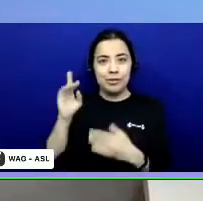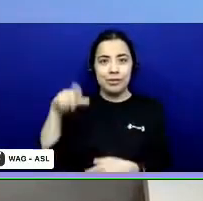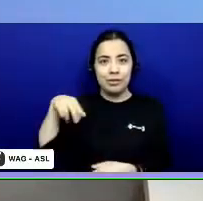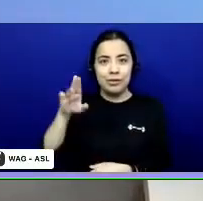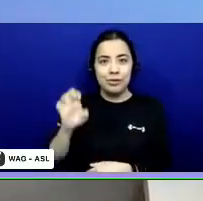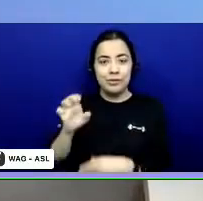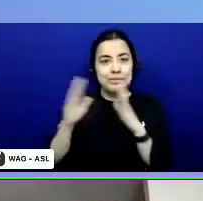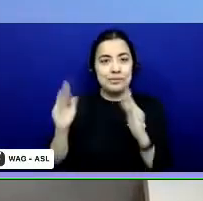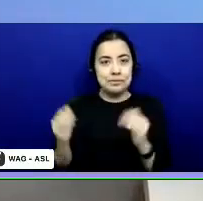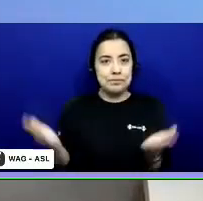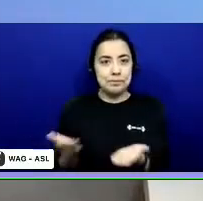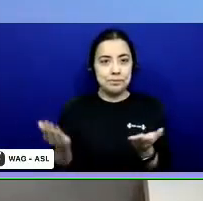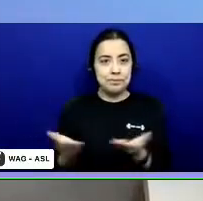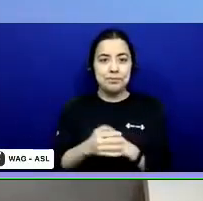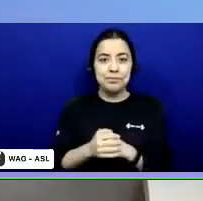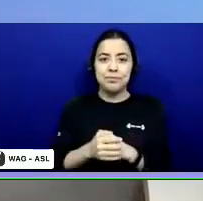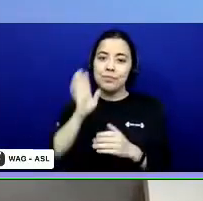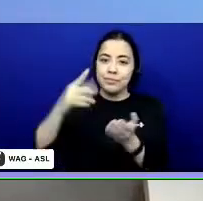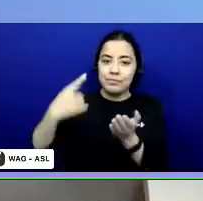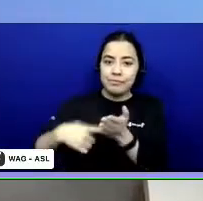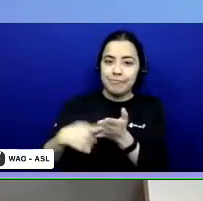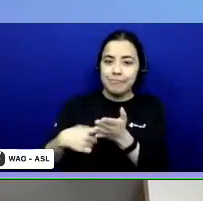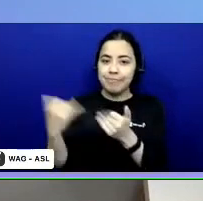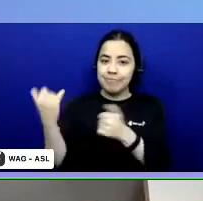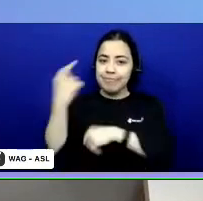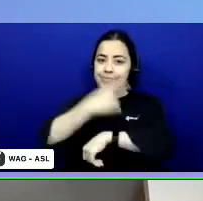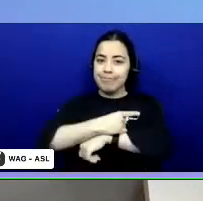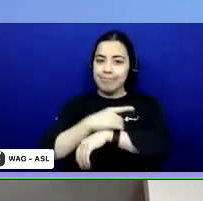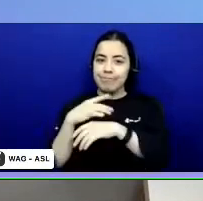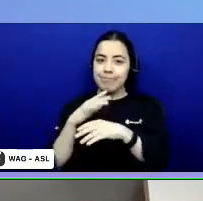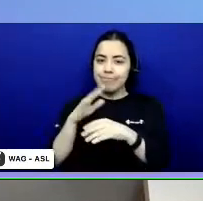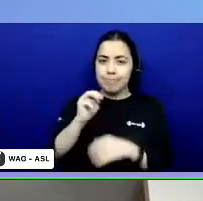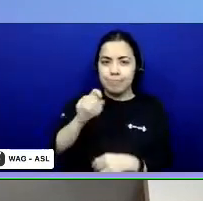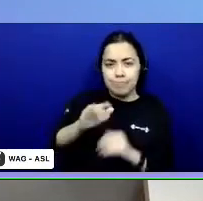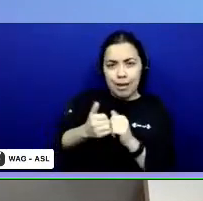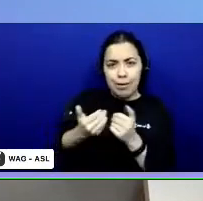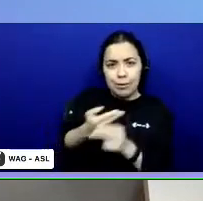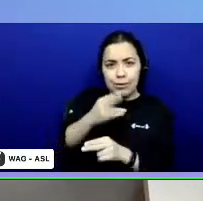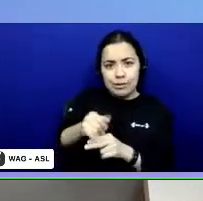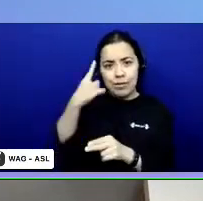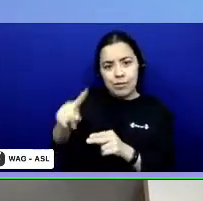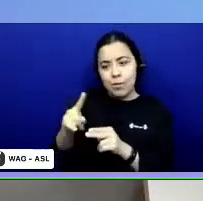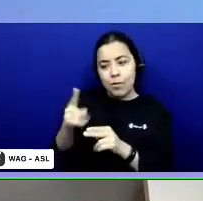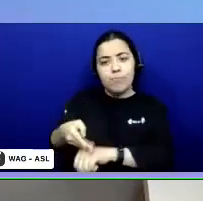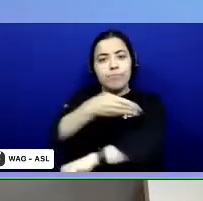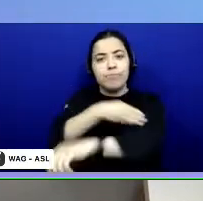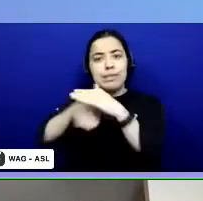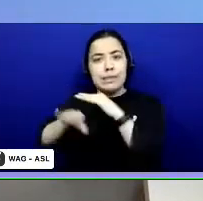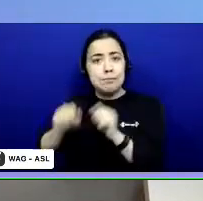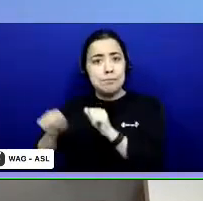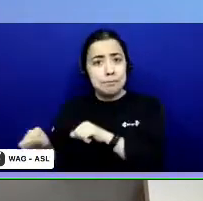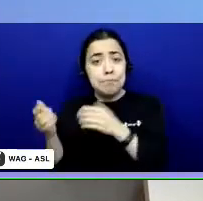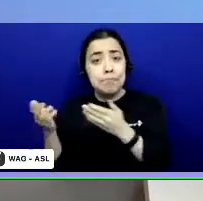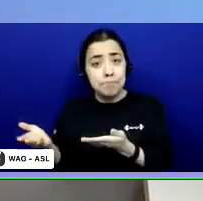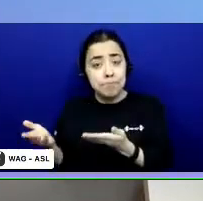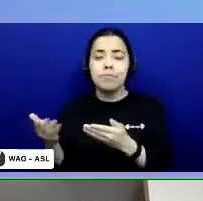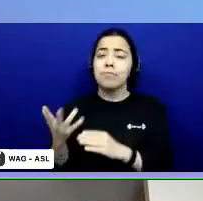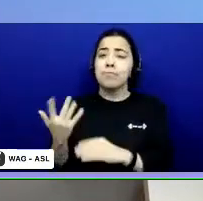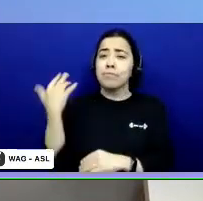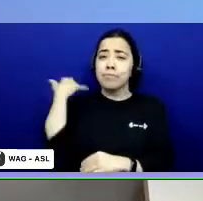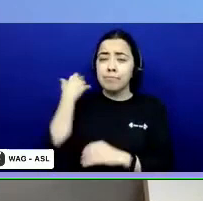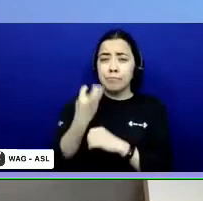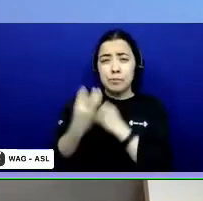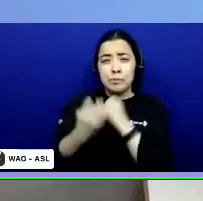Systems. And I'm here to talk to you all today about how we're using machine learning to tackle accessibility. What started a few years